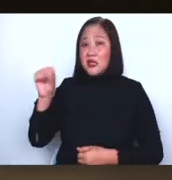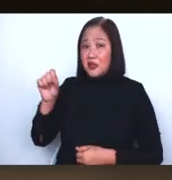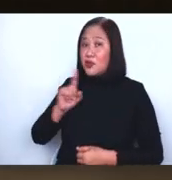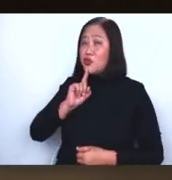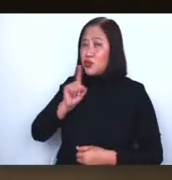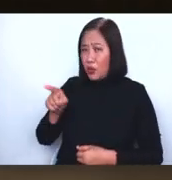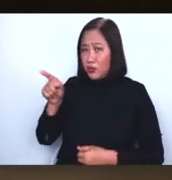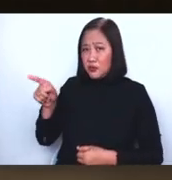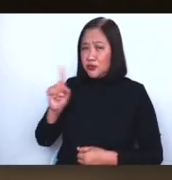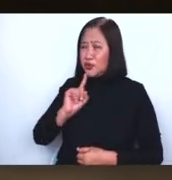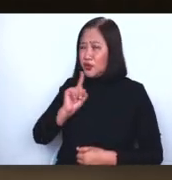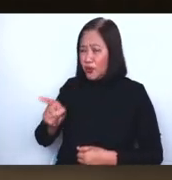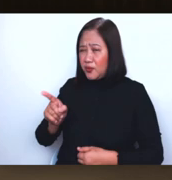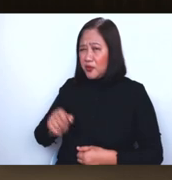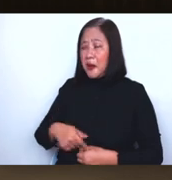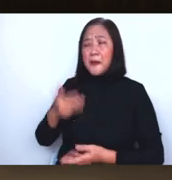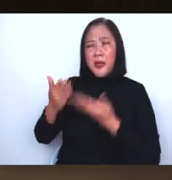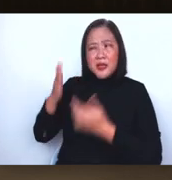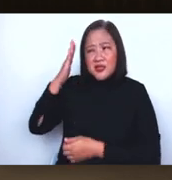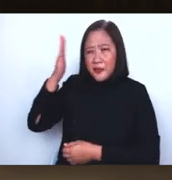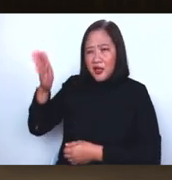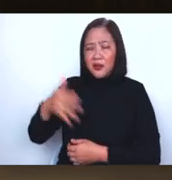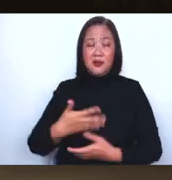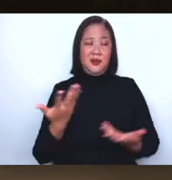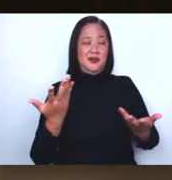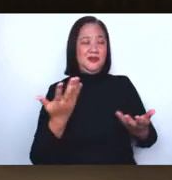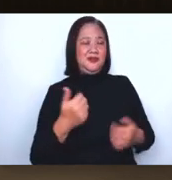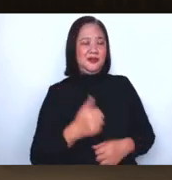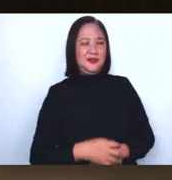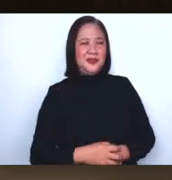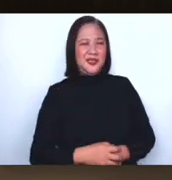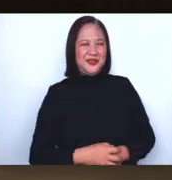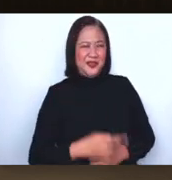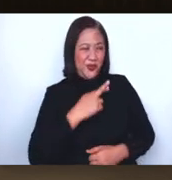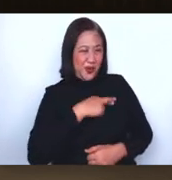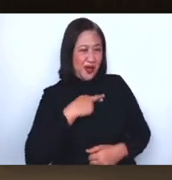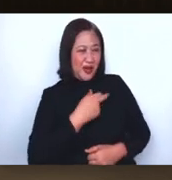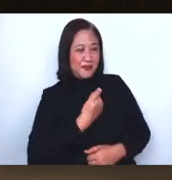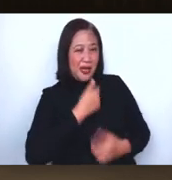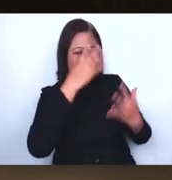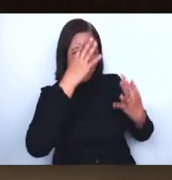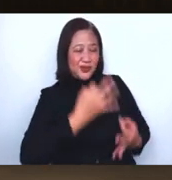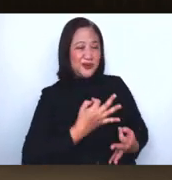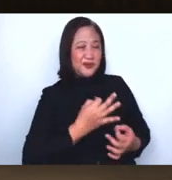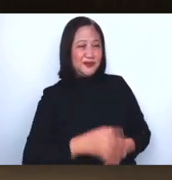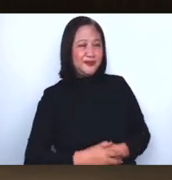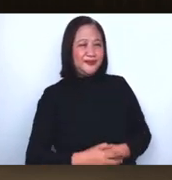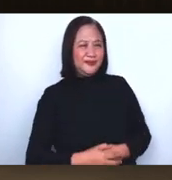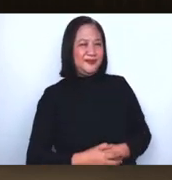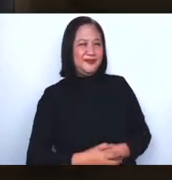Yes, but are you sure? Maybe someday... What? Regret my step?